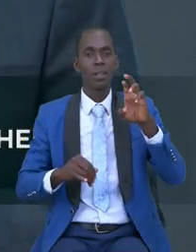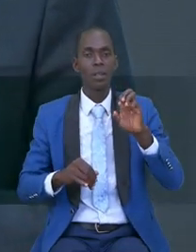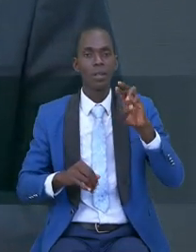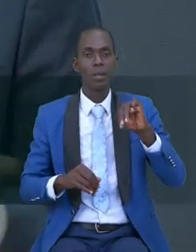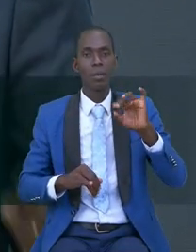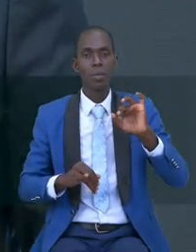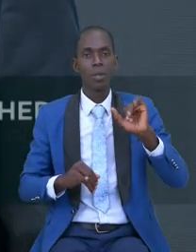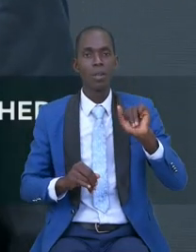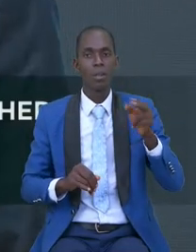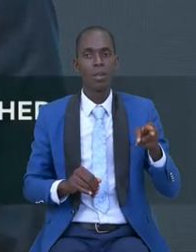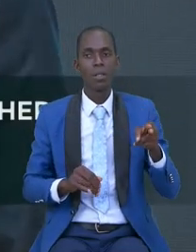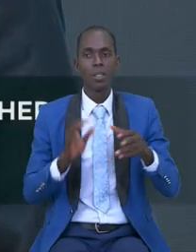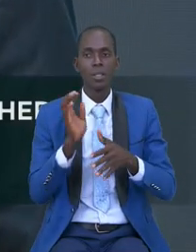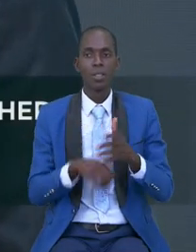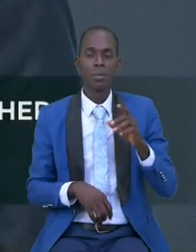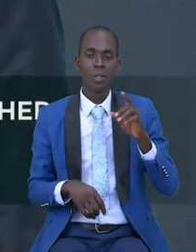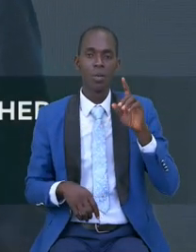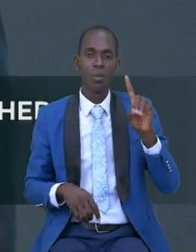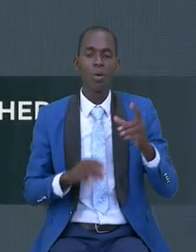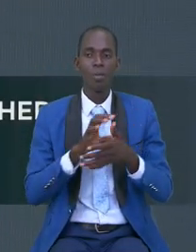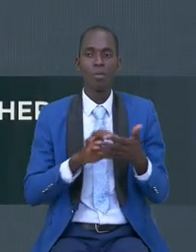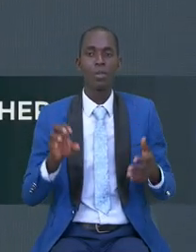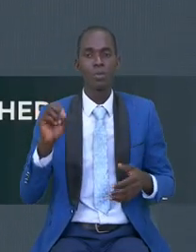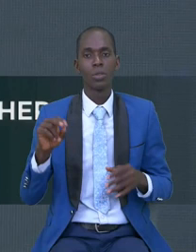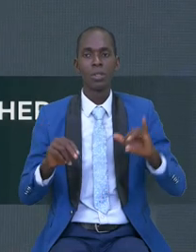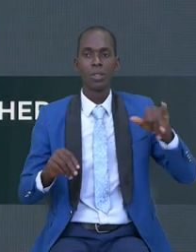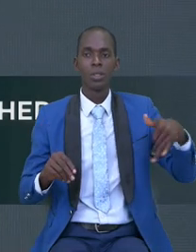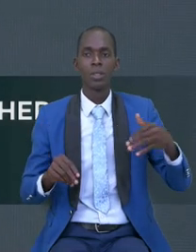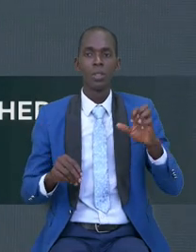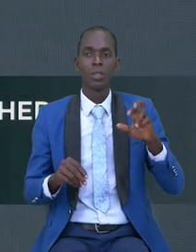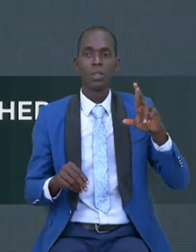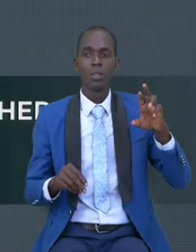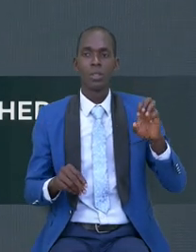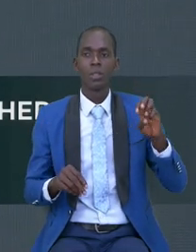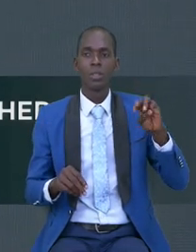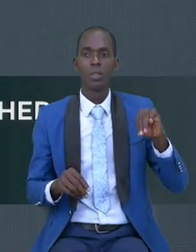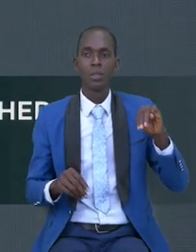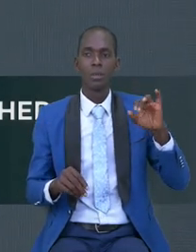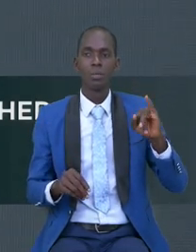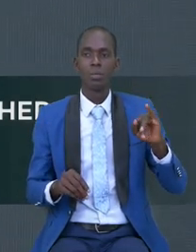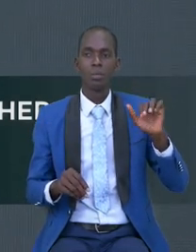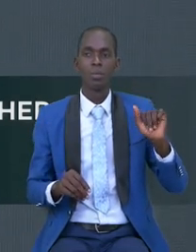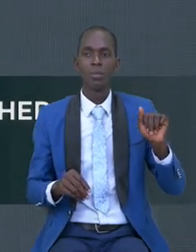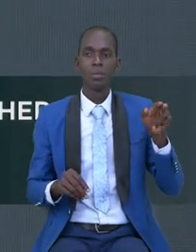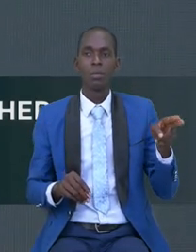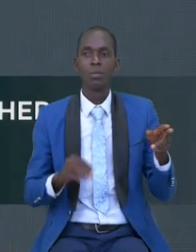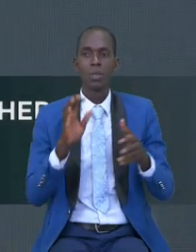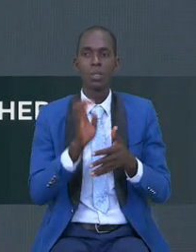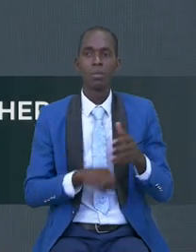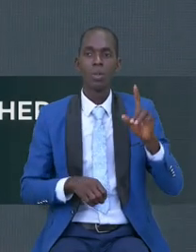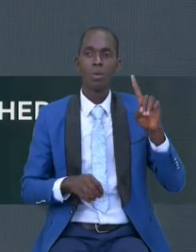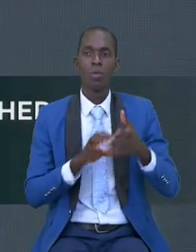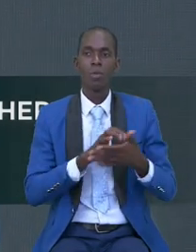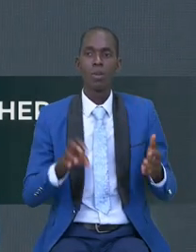1, verse 12. In Jeremiah chapter 1, reading from verse 12,